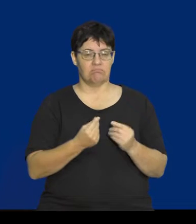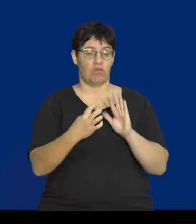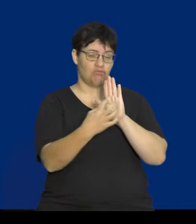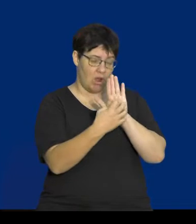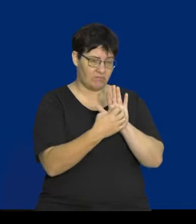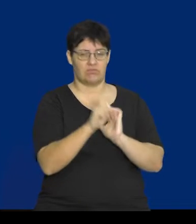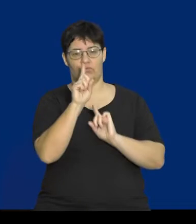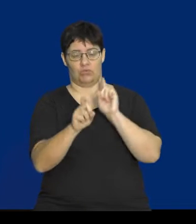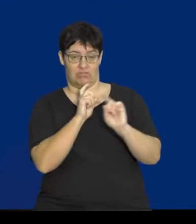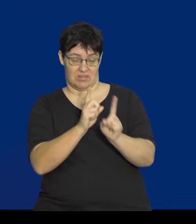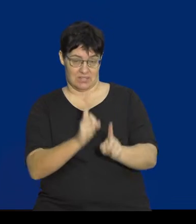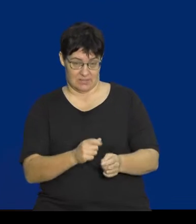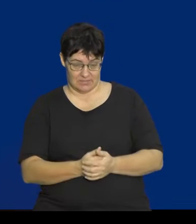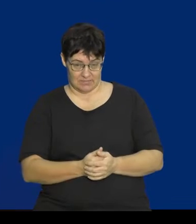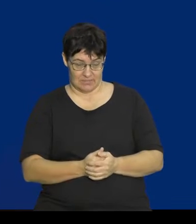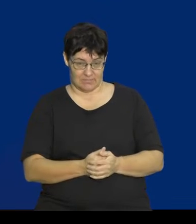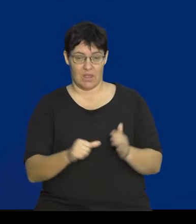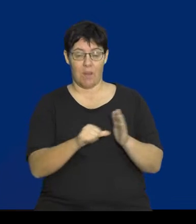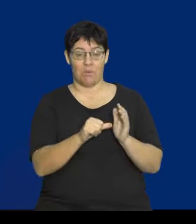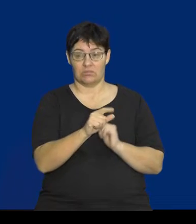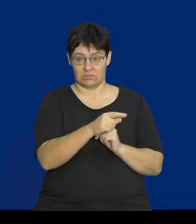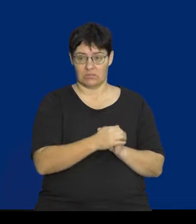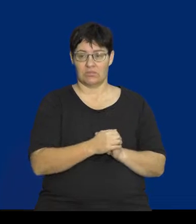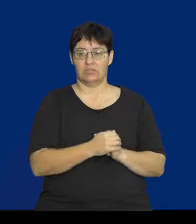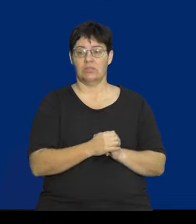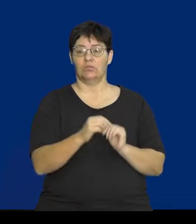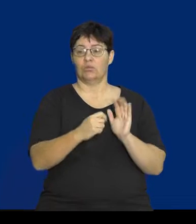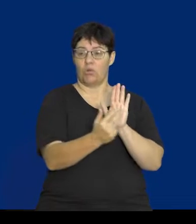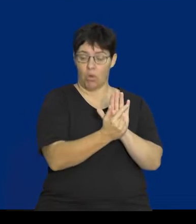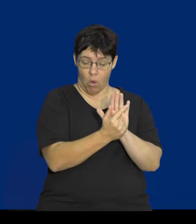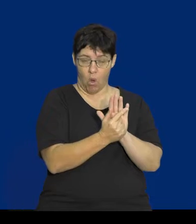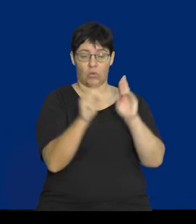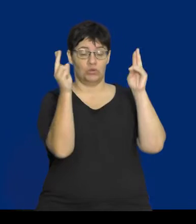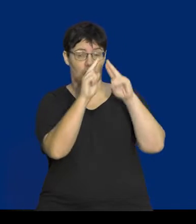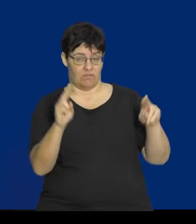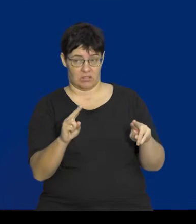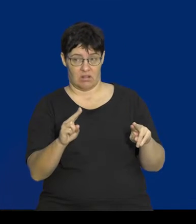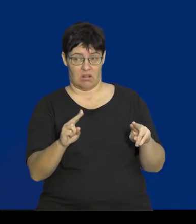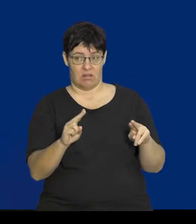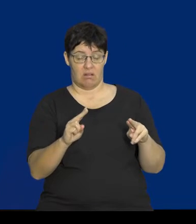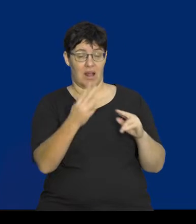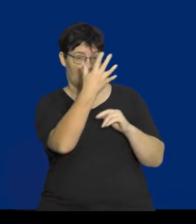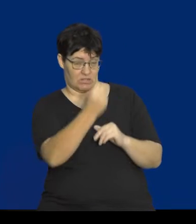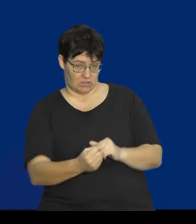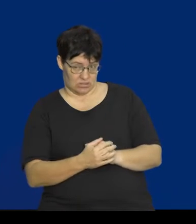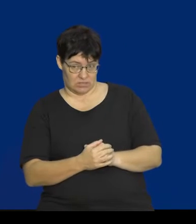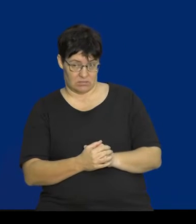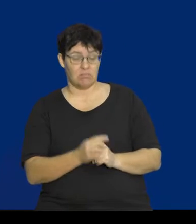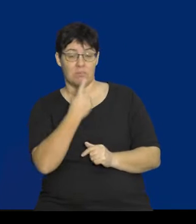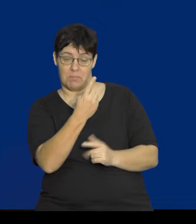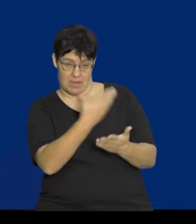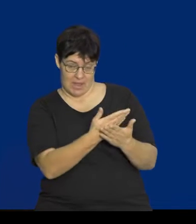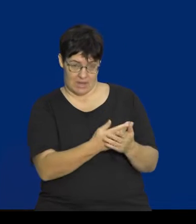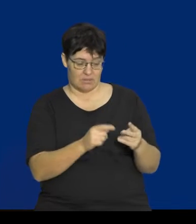So, here are our keywords. Newton's law of universal gravitation, which hopefully you can state. Acceleration